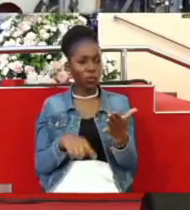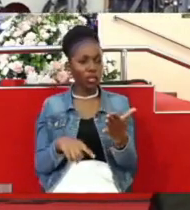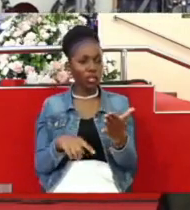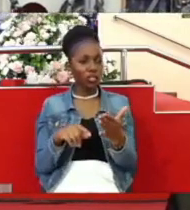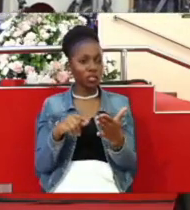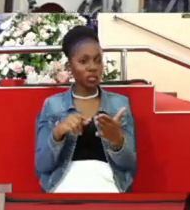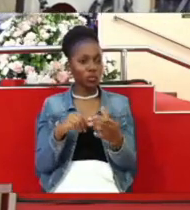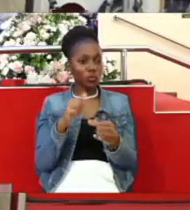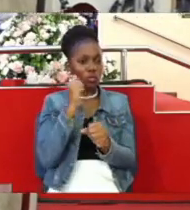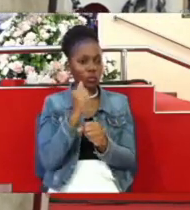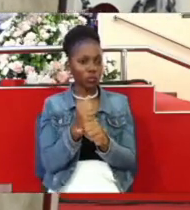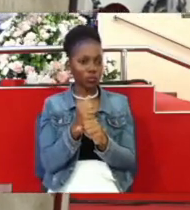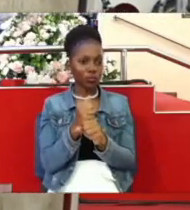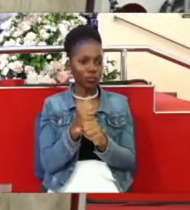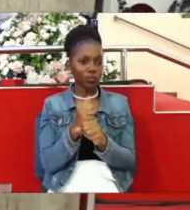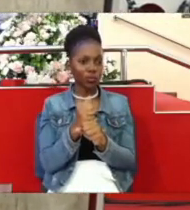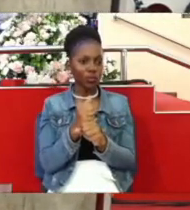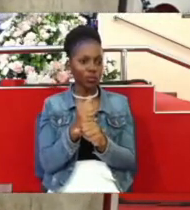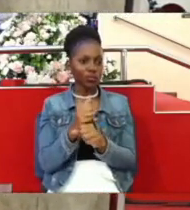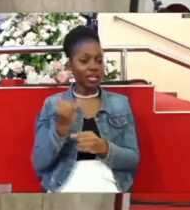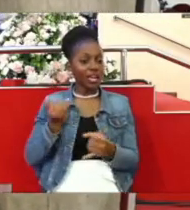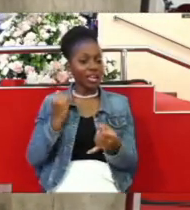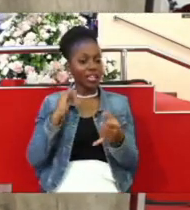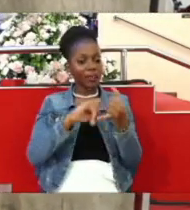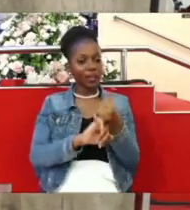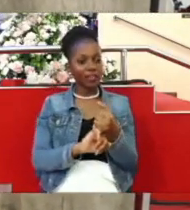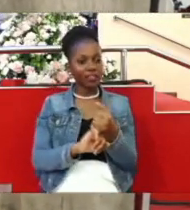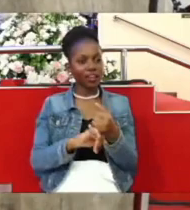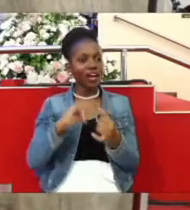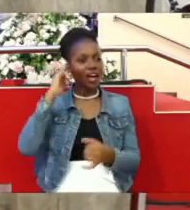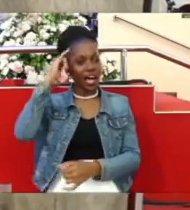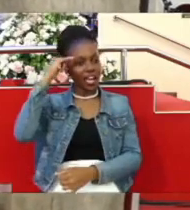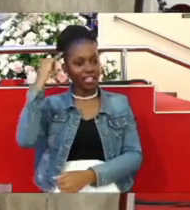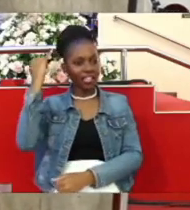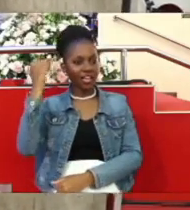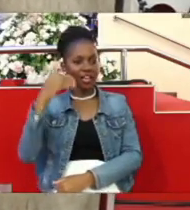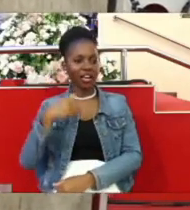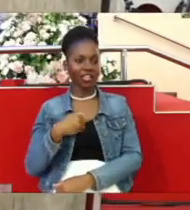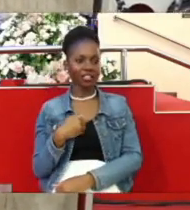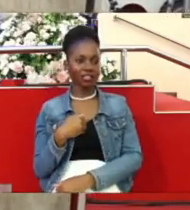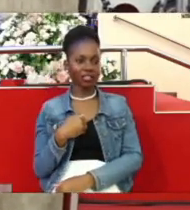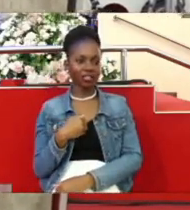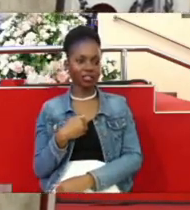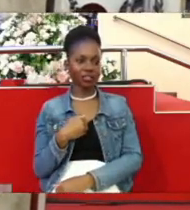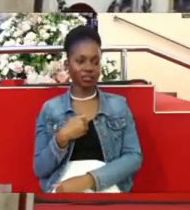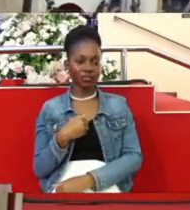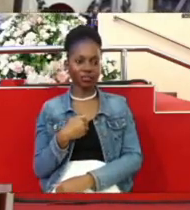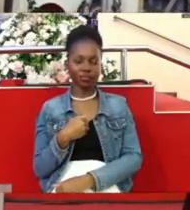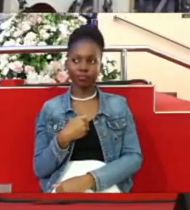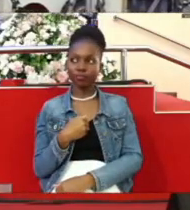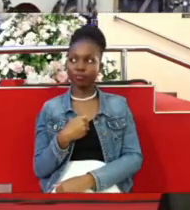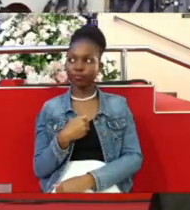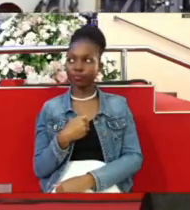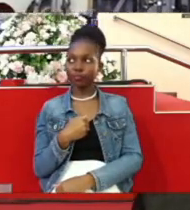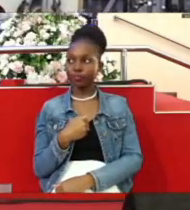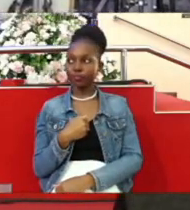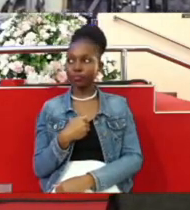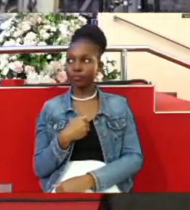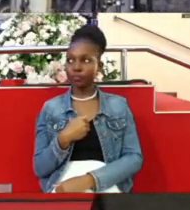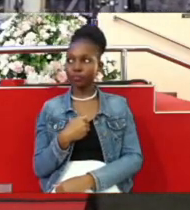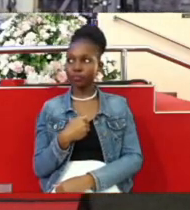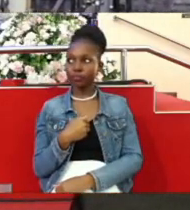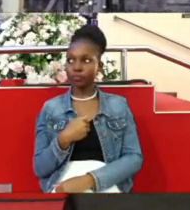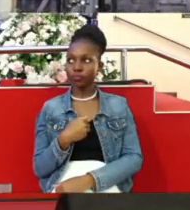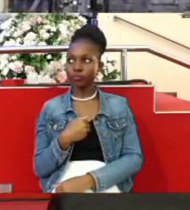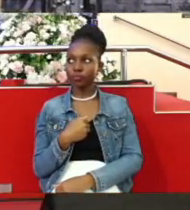us do something. Walikuwa naongea Sarai na Ibrahimu na walipokuwa naongea Sarai akakuja na wazo la